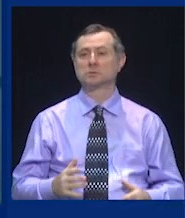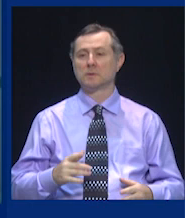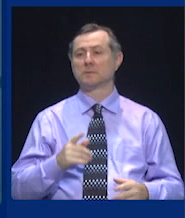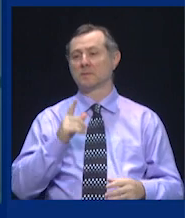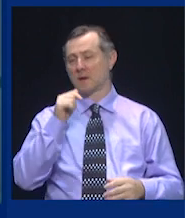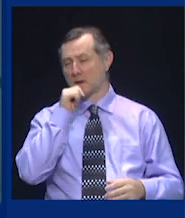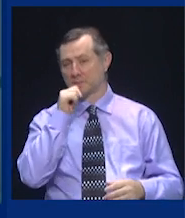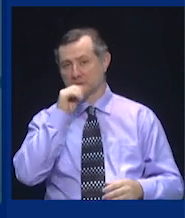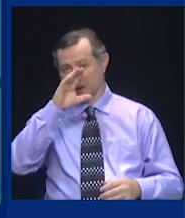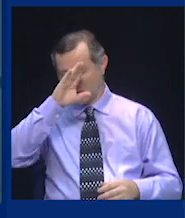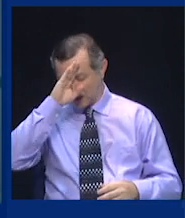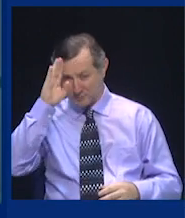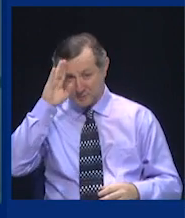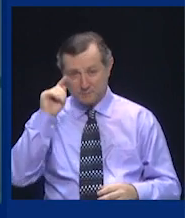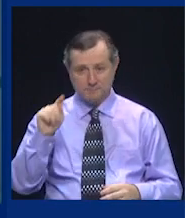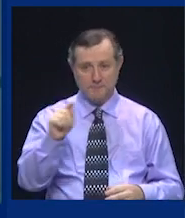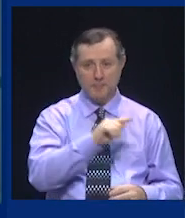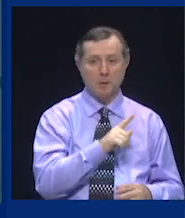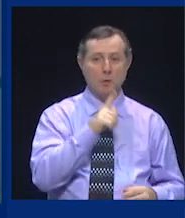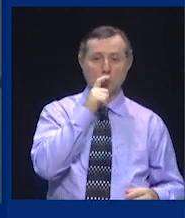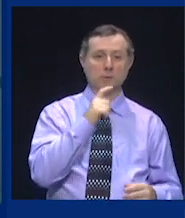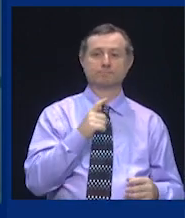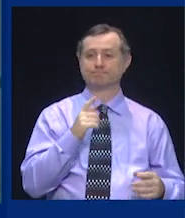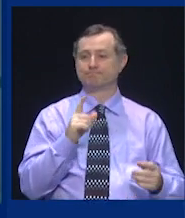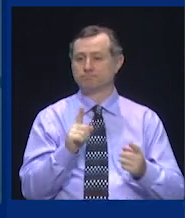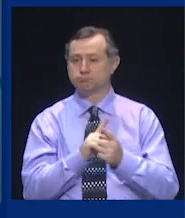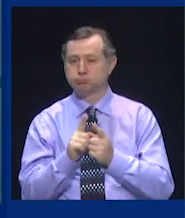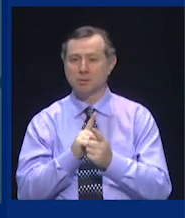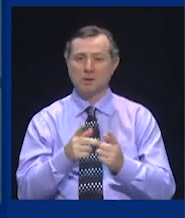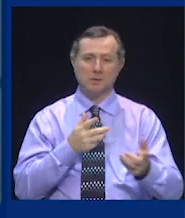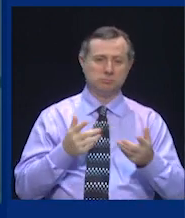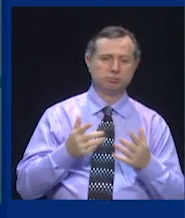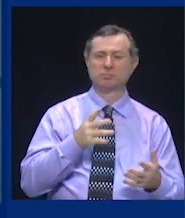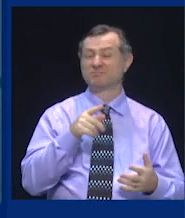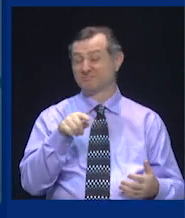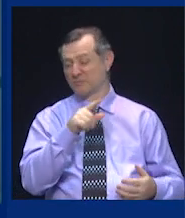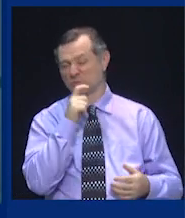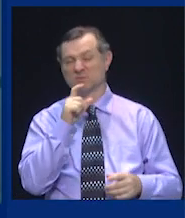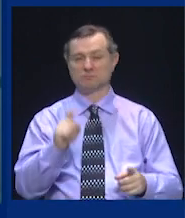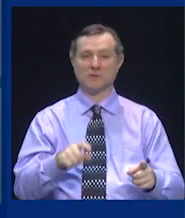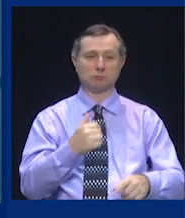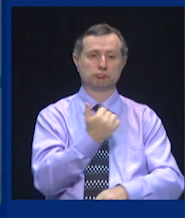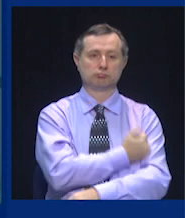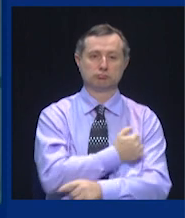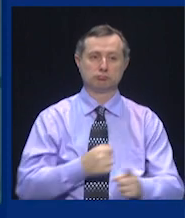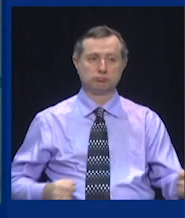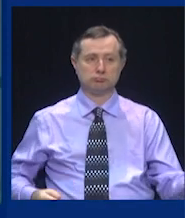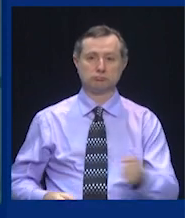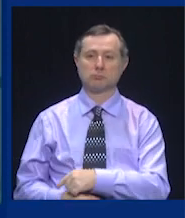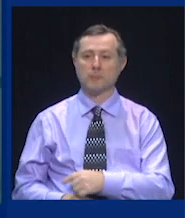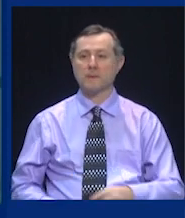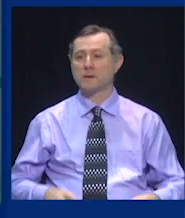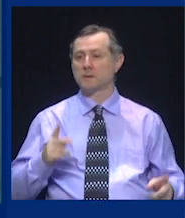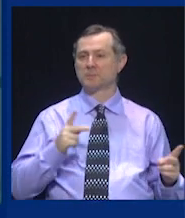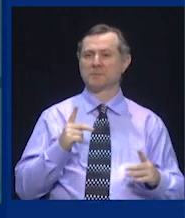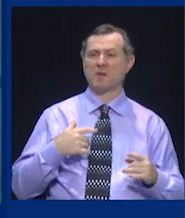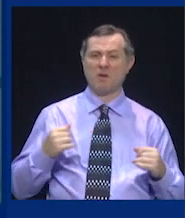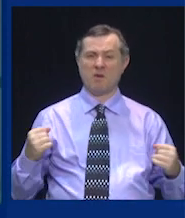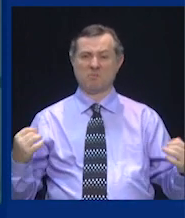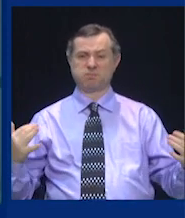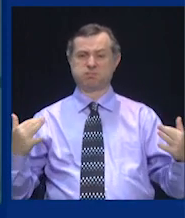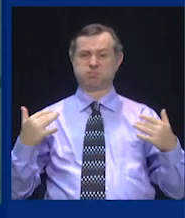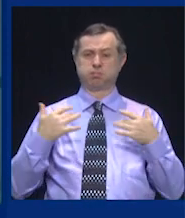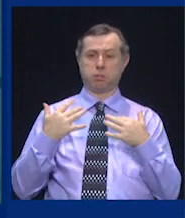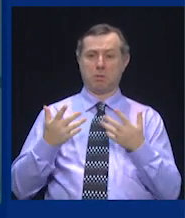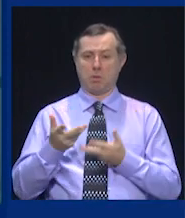hospitals who are frontline workers. Why? Because these are the places of intersection. These are